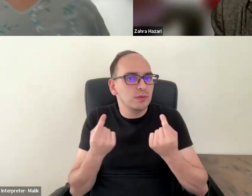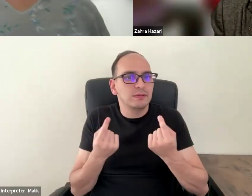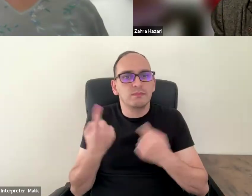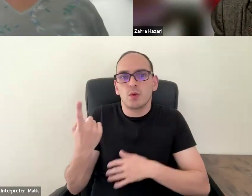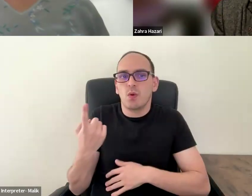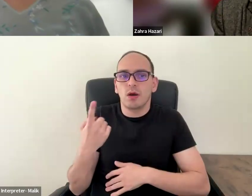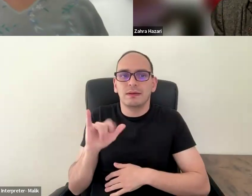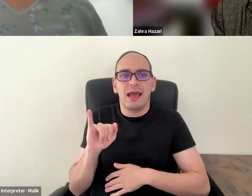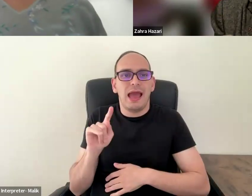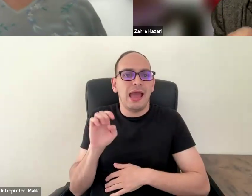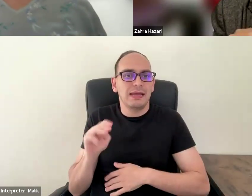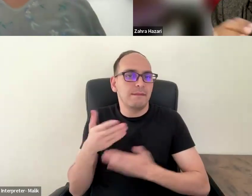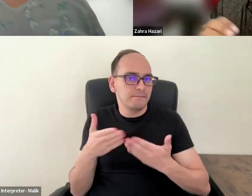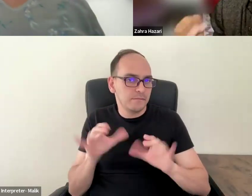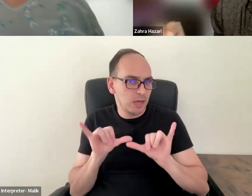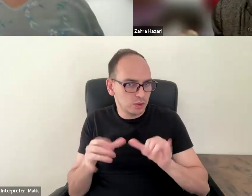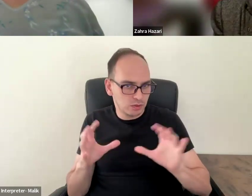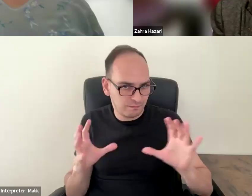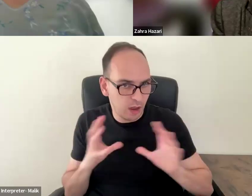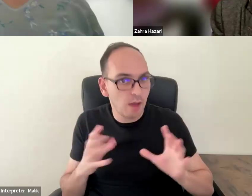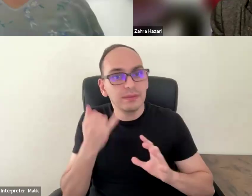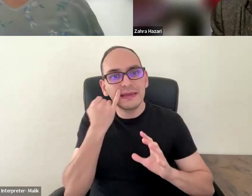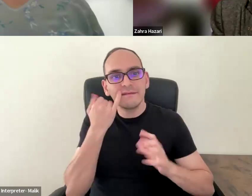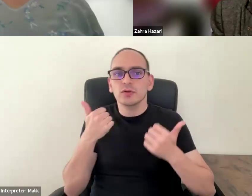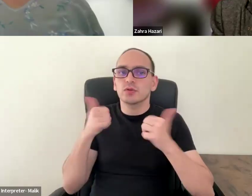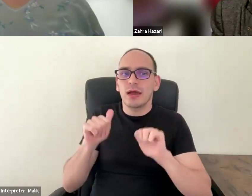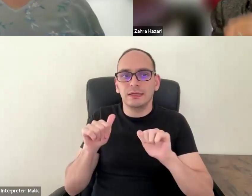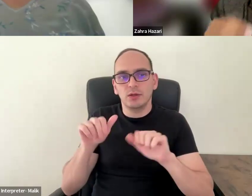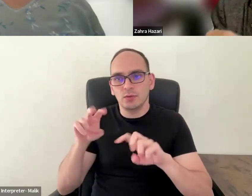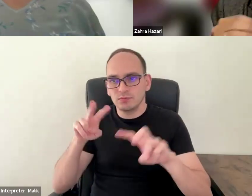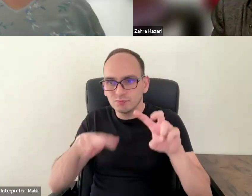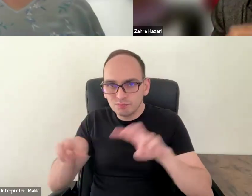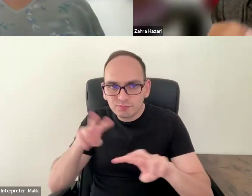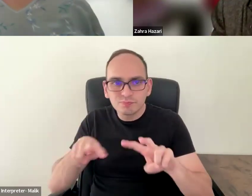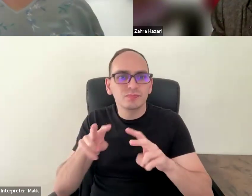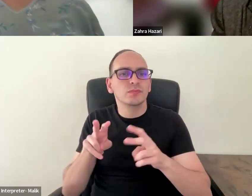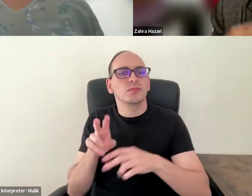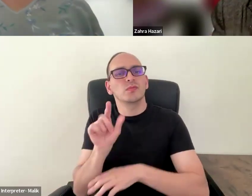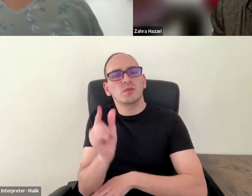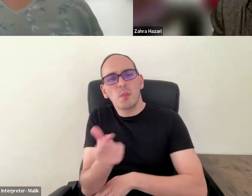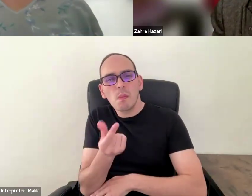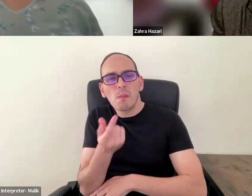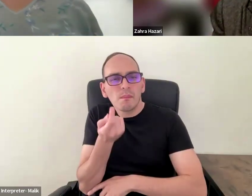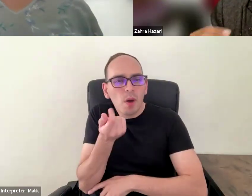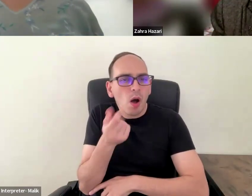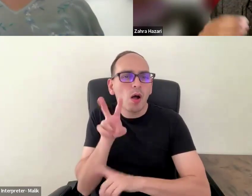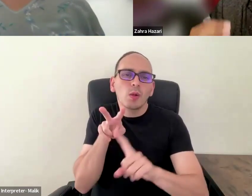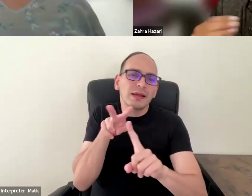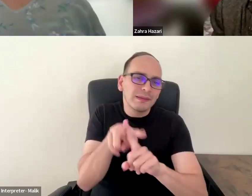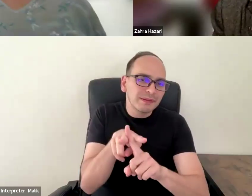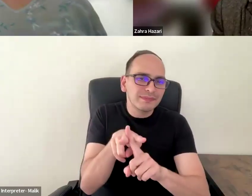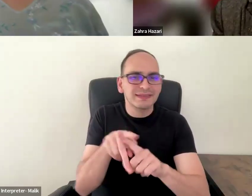item measure is good. But if you're trying to like look at like small things you're implementing the effect of them, then the